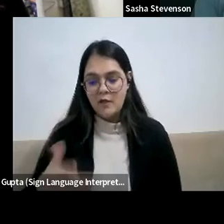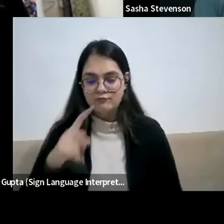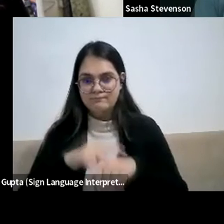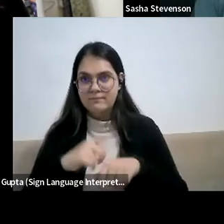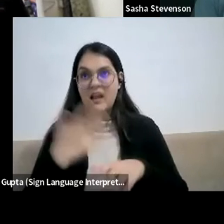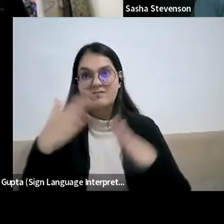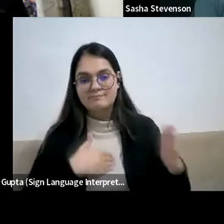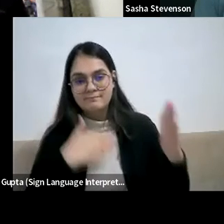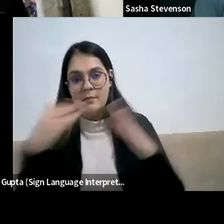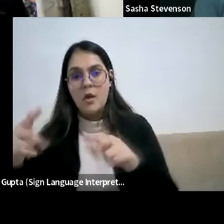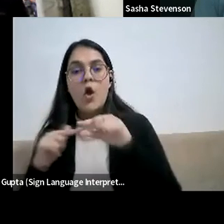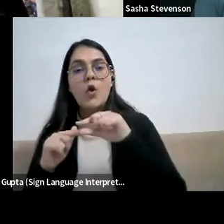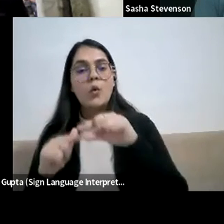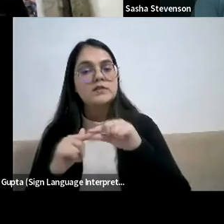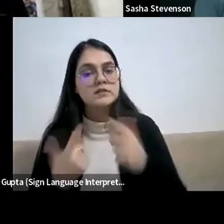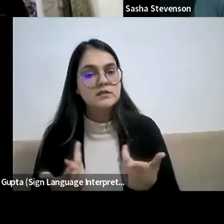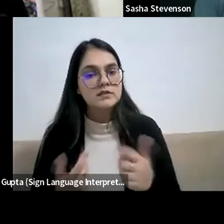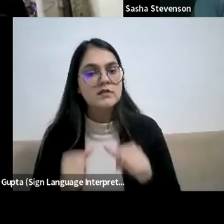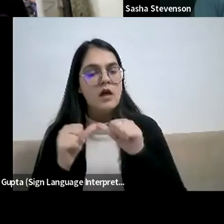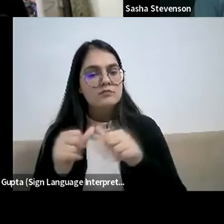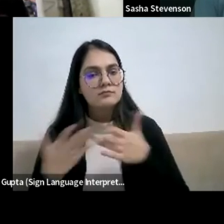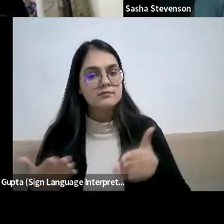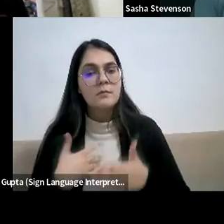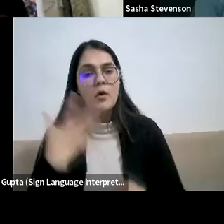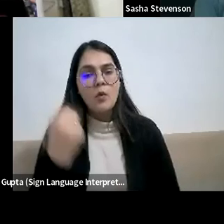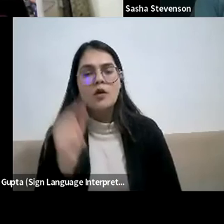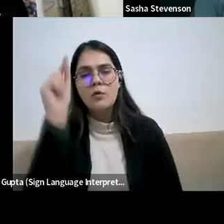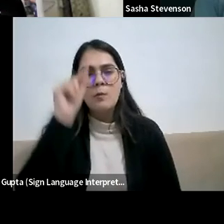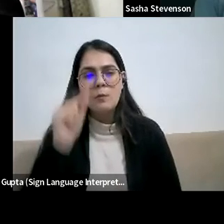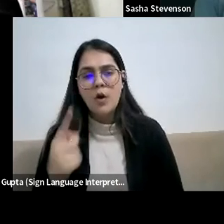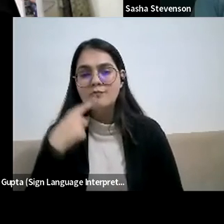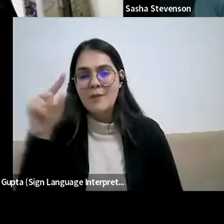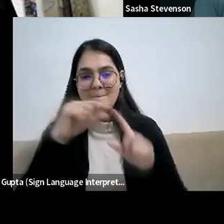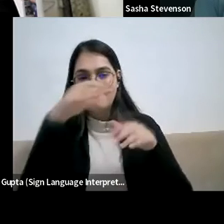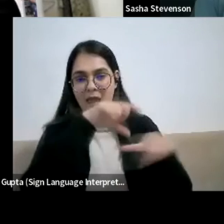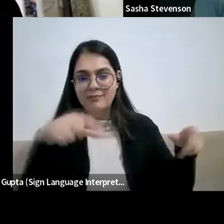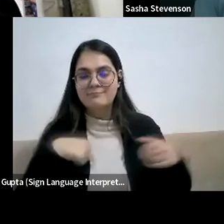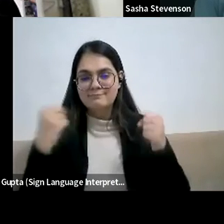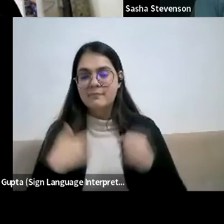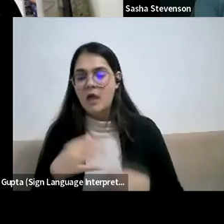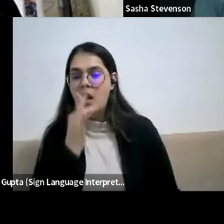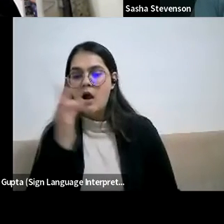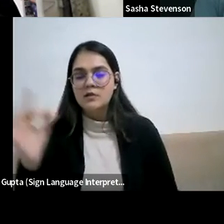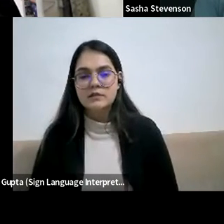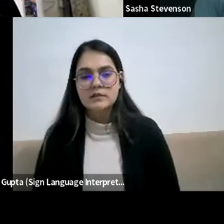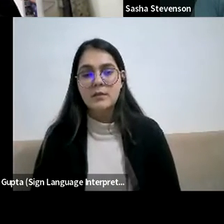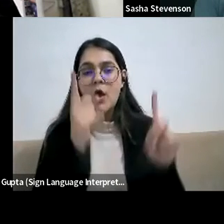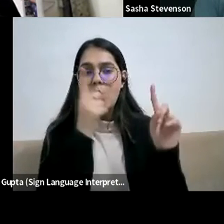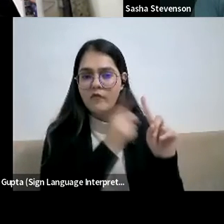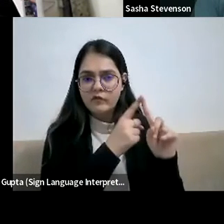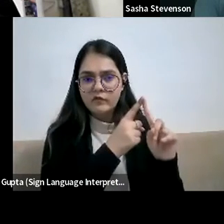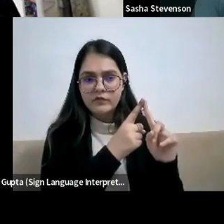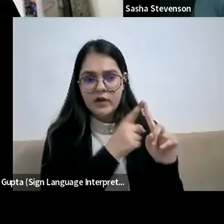to questions, a set of questions that I wanted to put to our panelists. My first question is